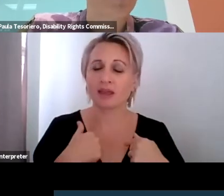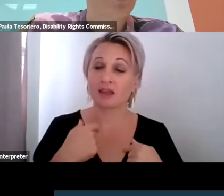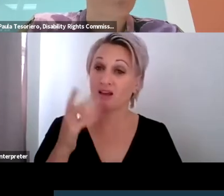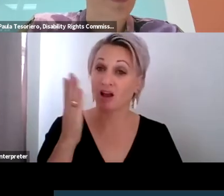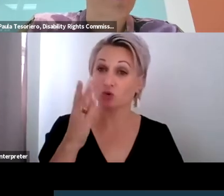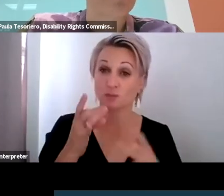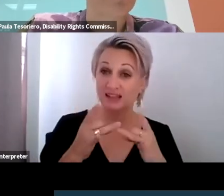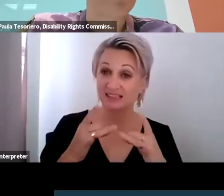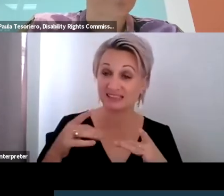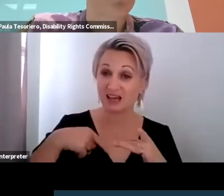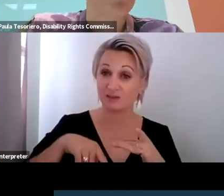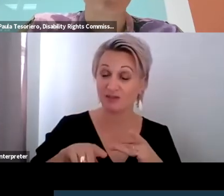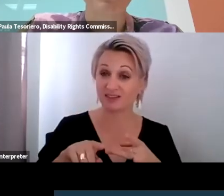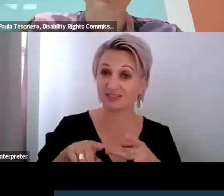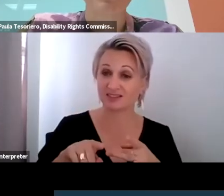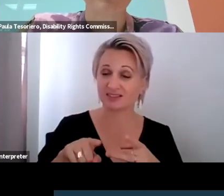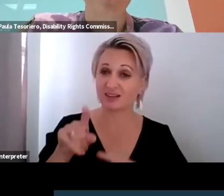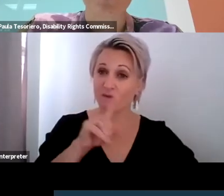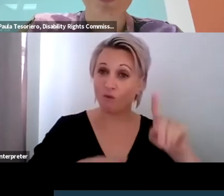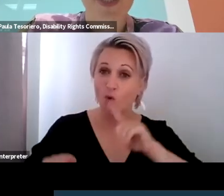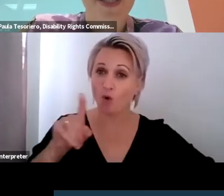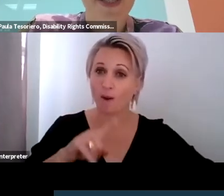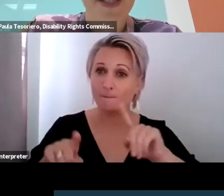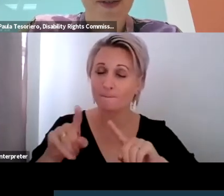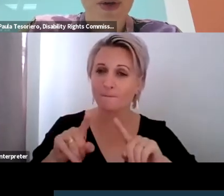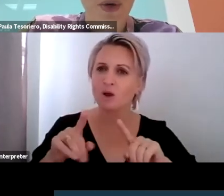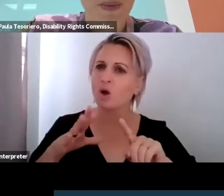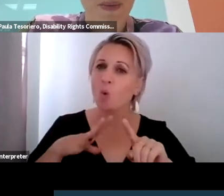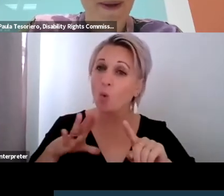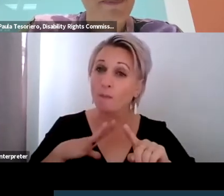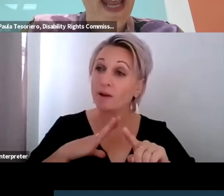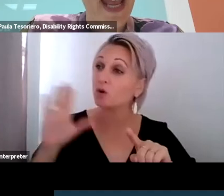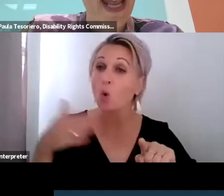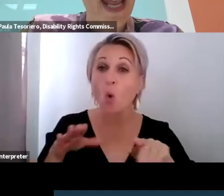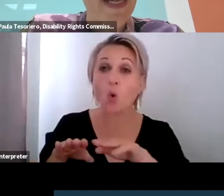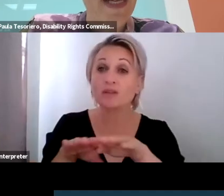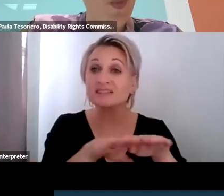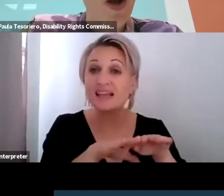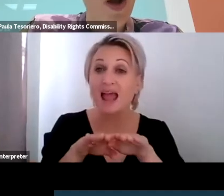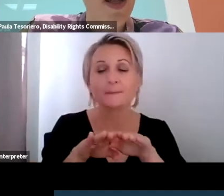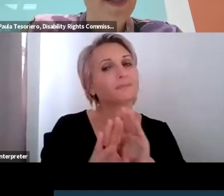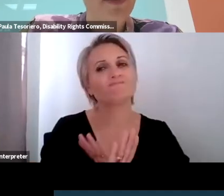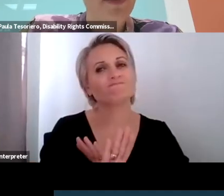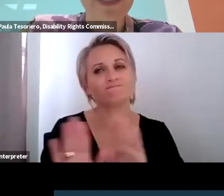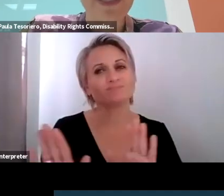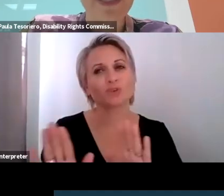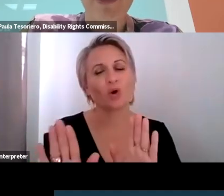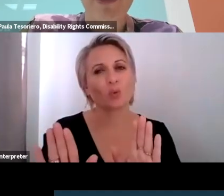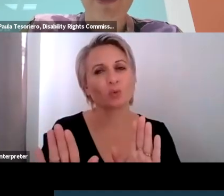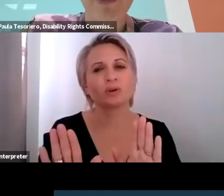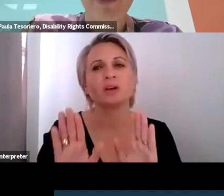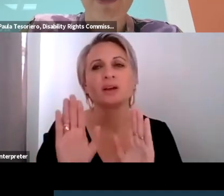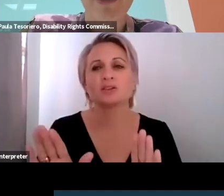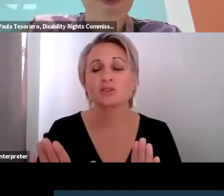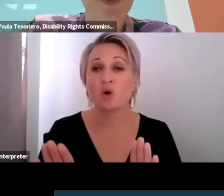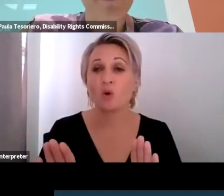was around women not being a homogenous group. And while it is really great, of